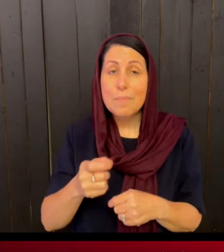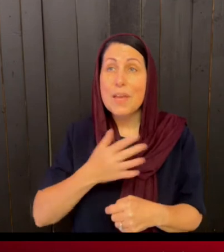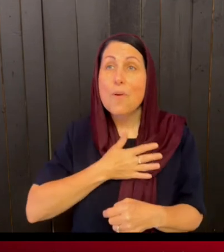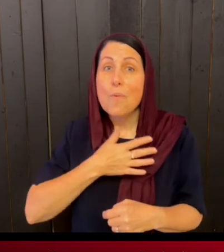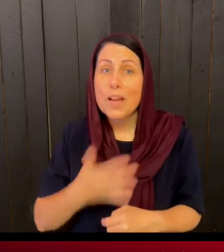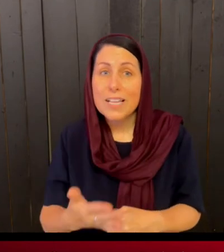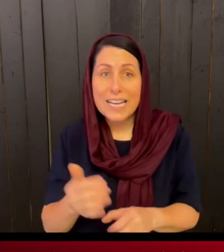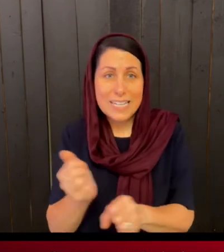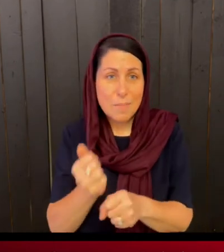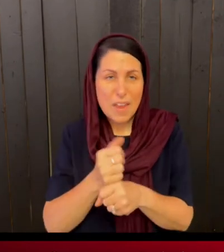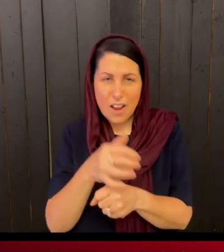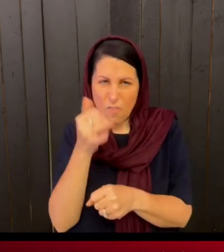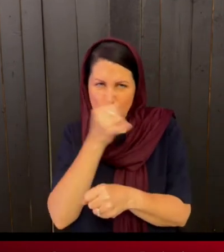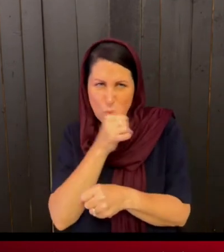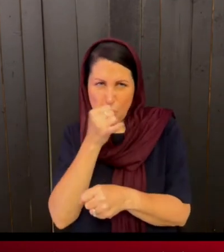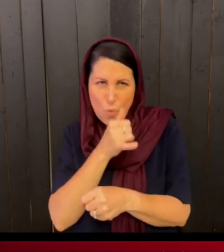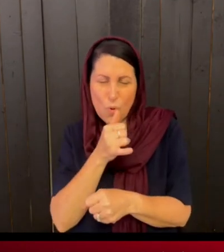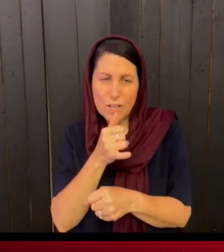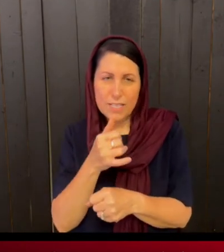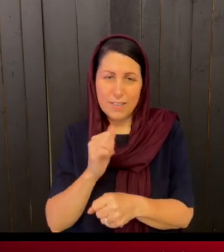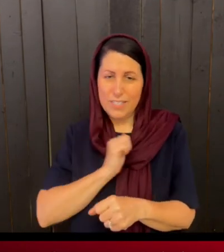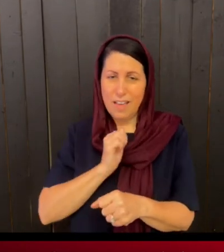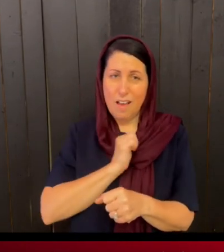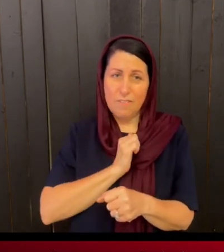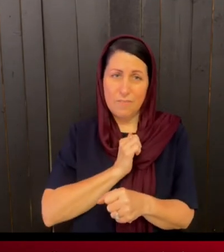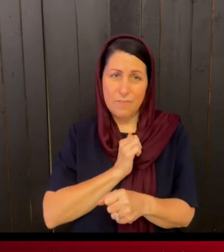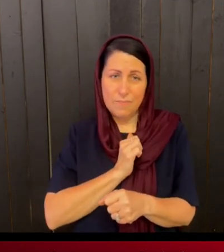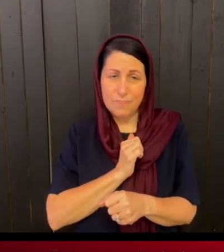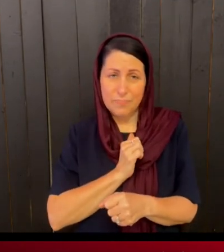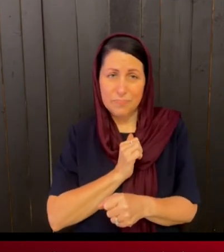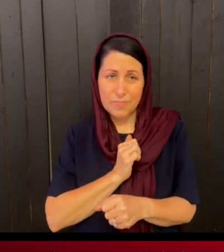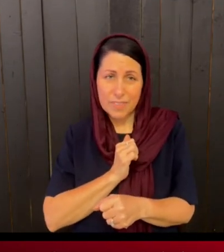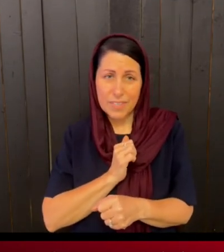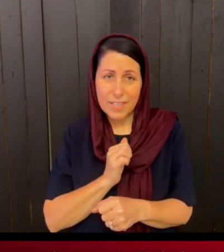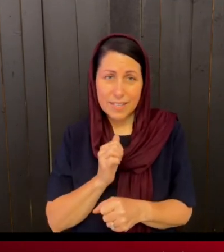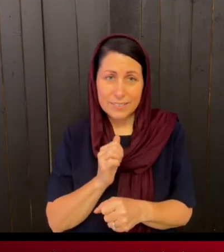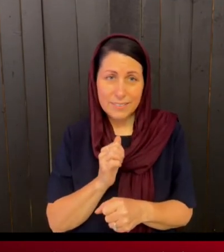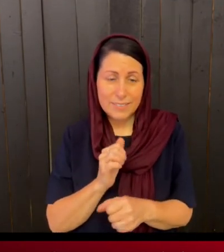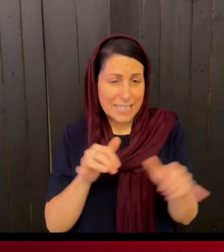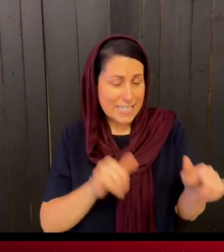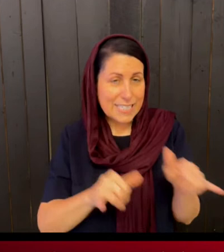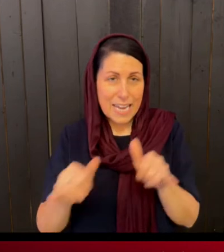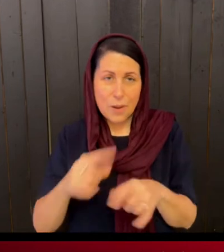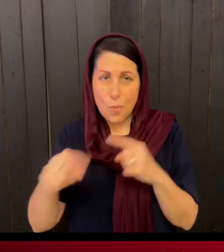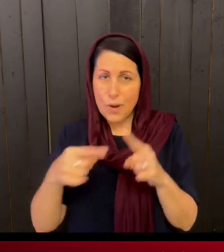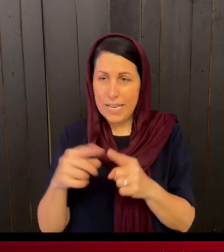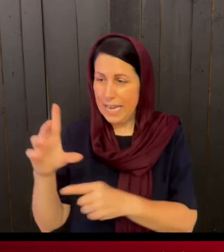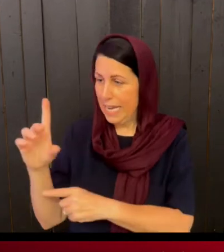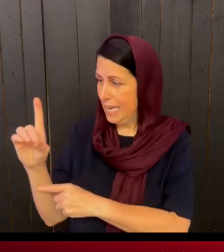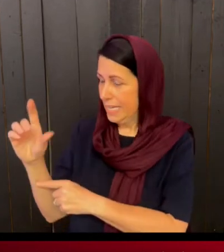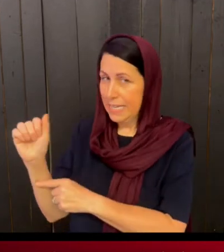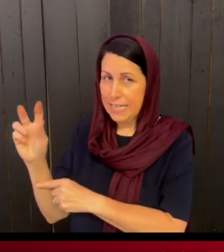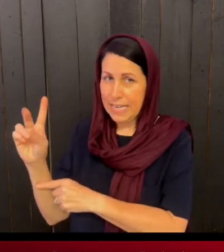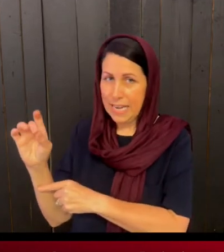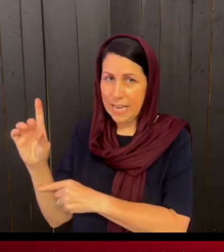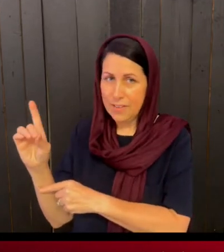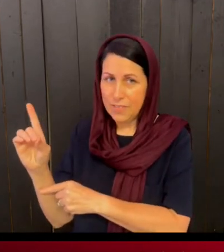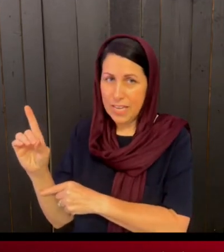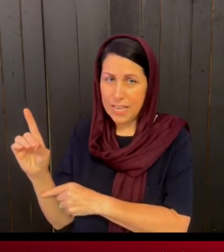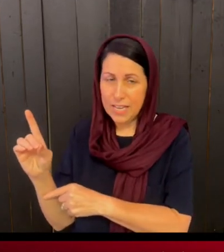of ourselves for God. It's just like, it comes to mind when David was, when they were bringing the ark back